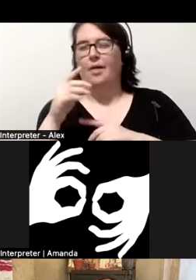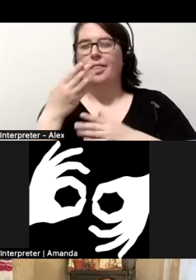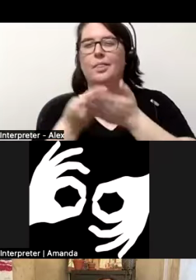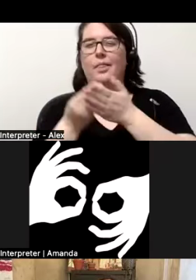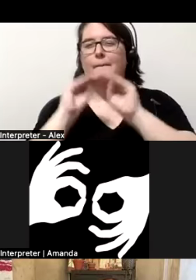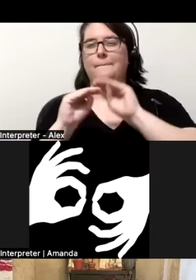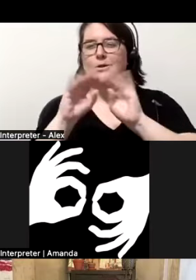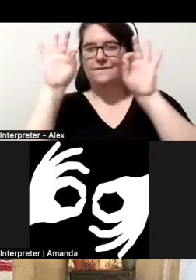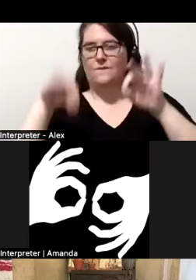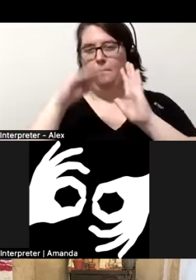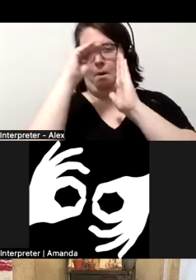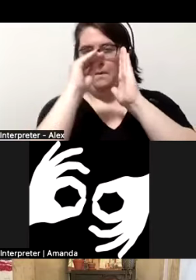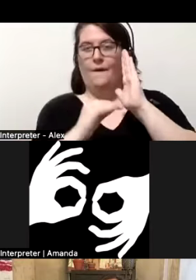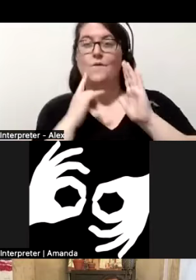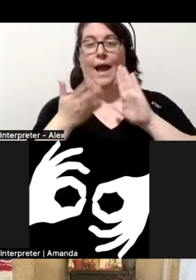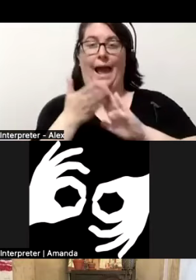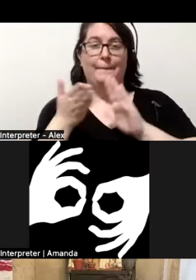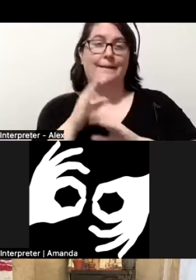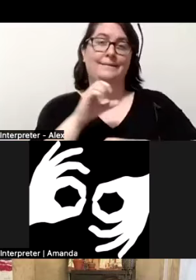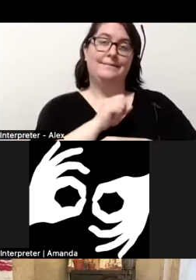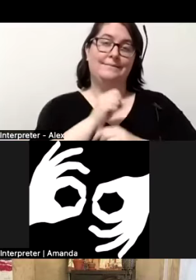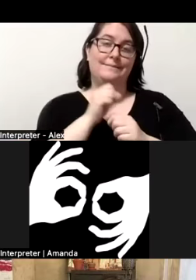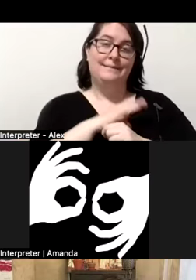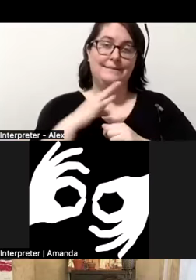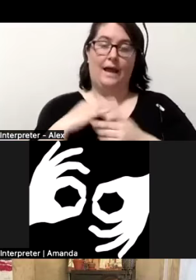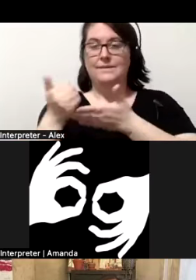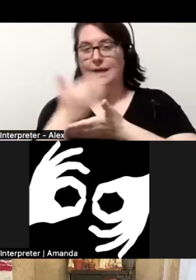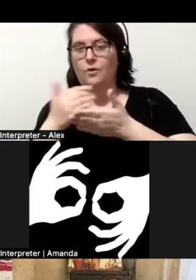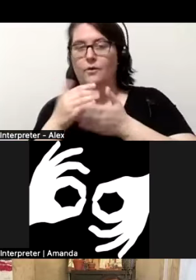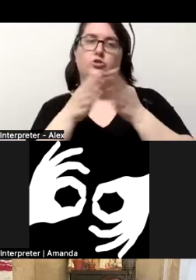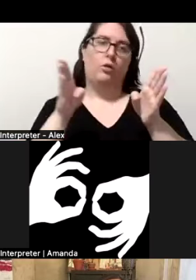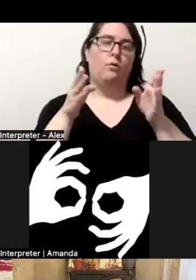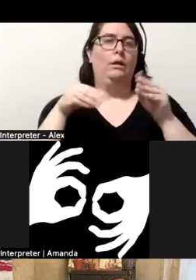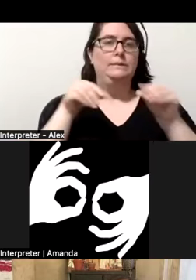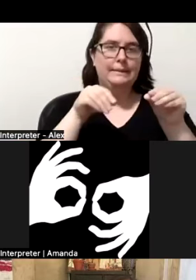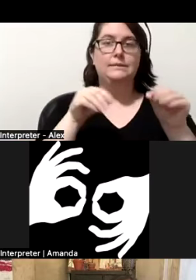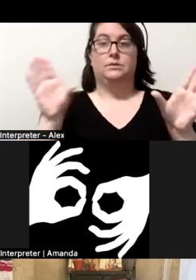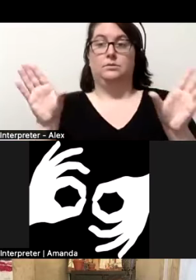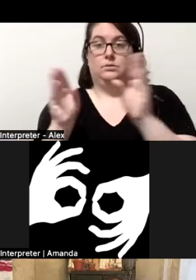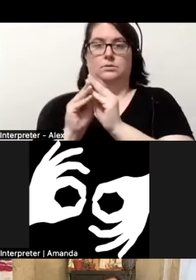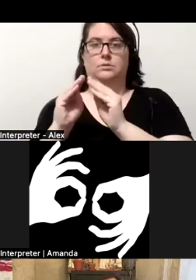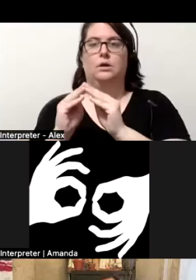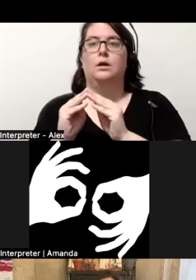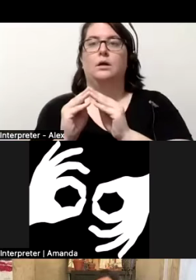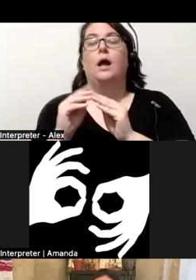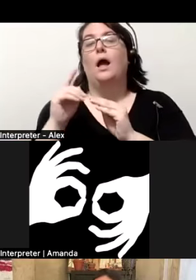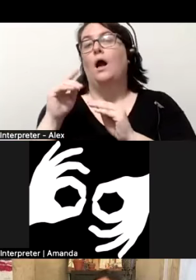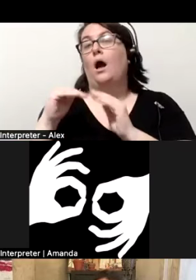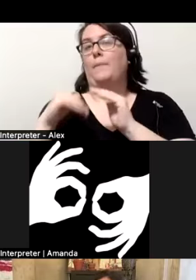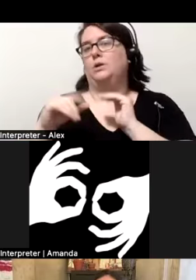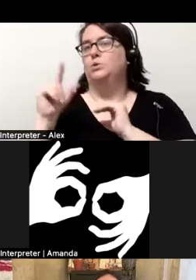for administrative staff and salaries and administrative and general expenses. So those two combined can't exceed 20% of the overall